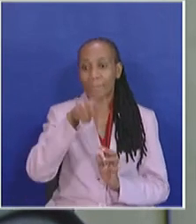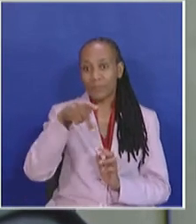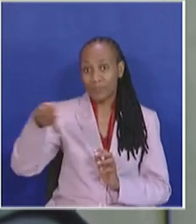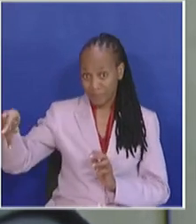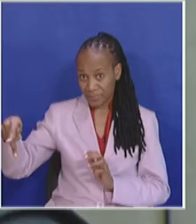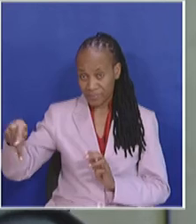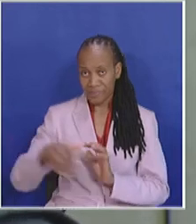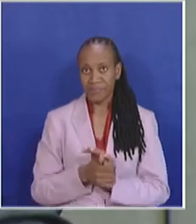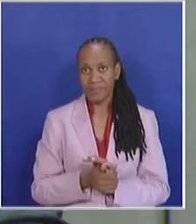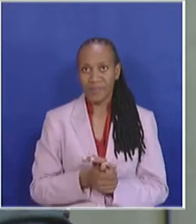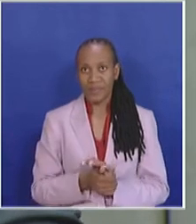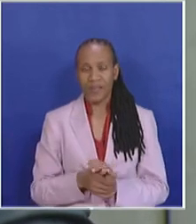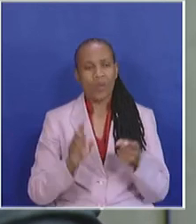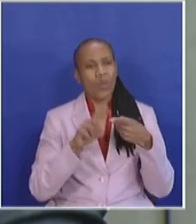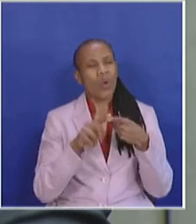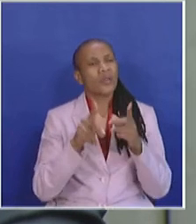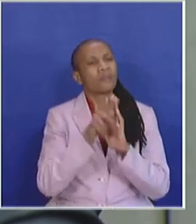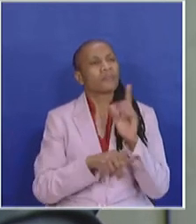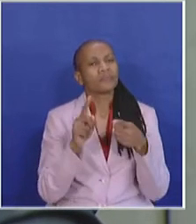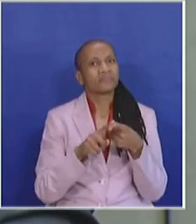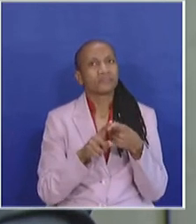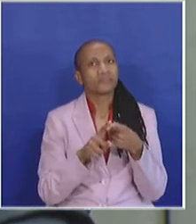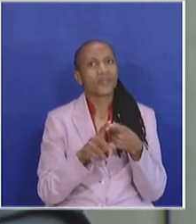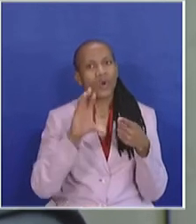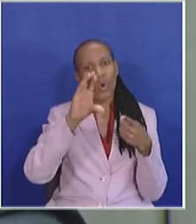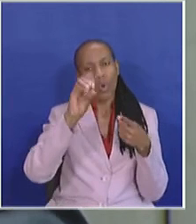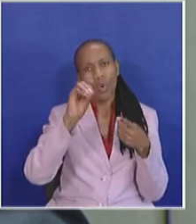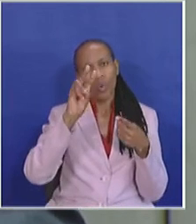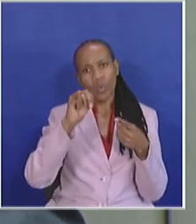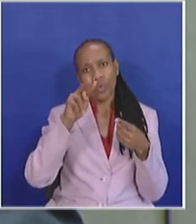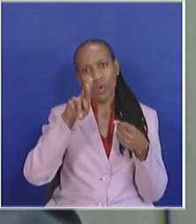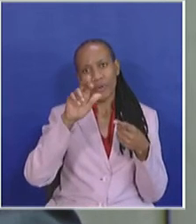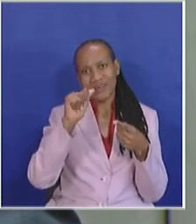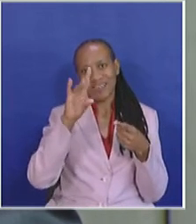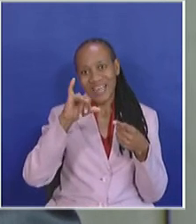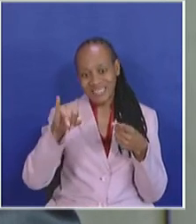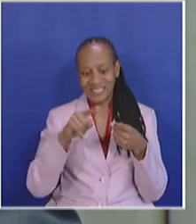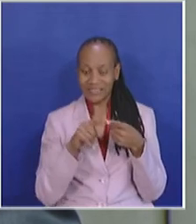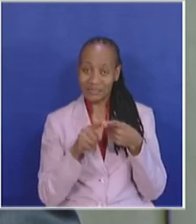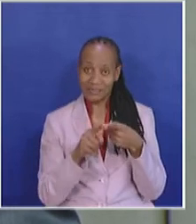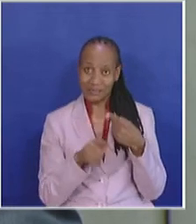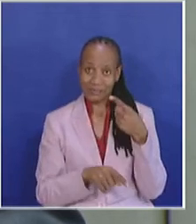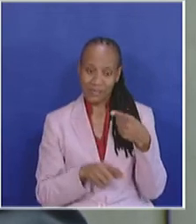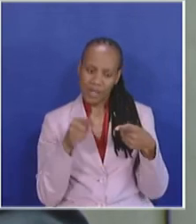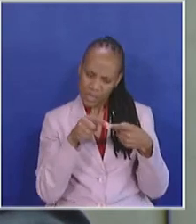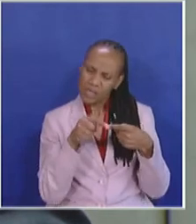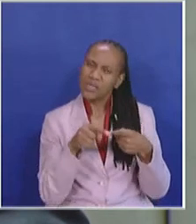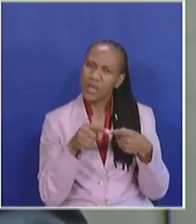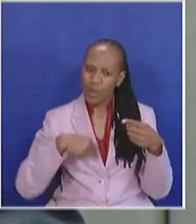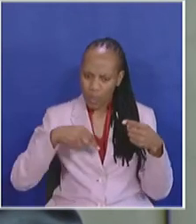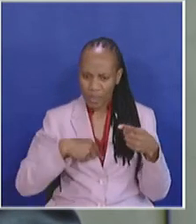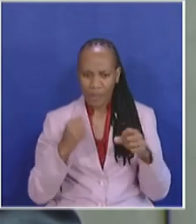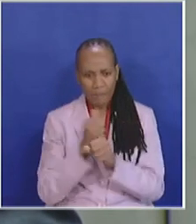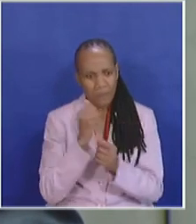the Conradi precinct, where we are doing a number of initiatives to ensure that